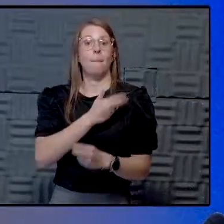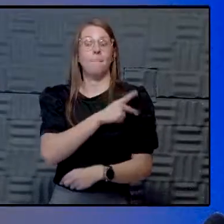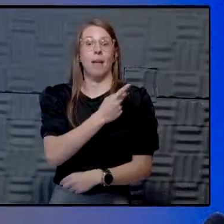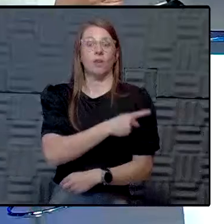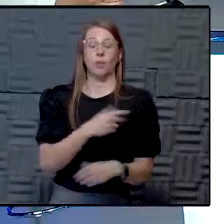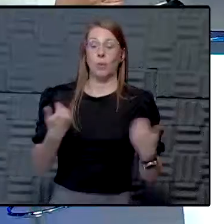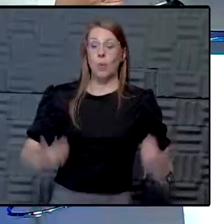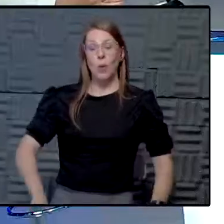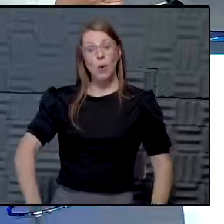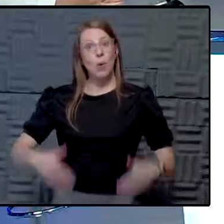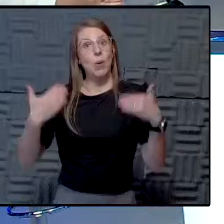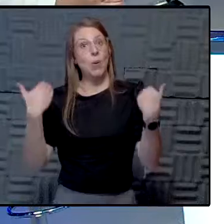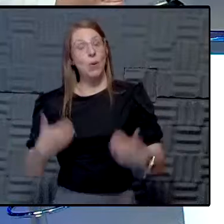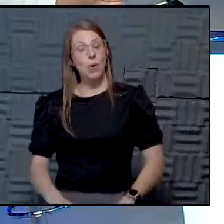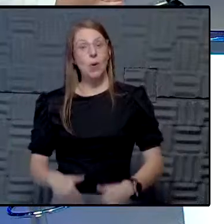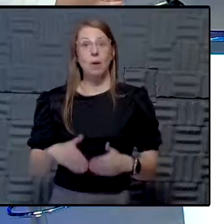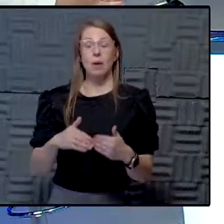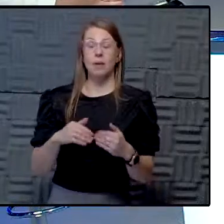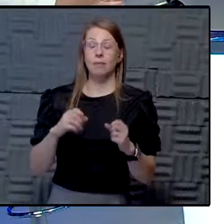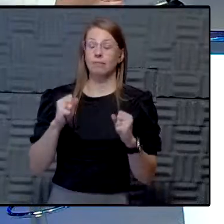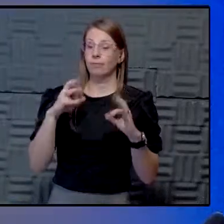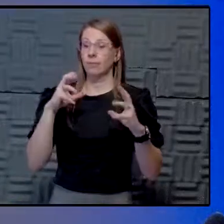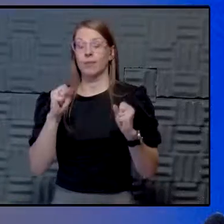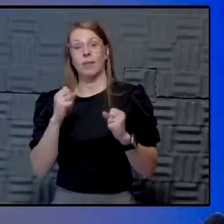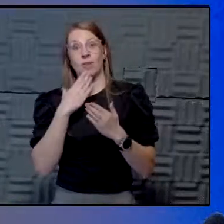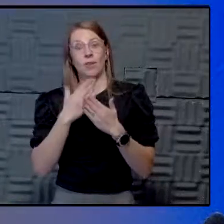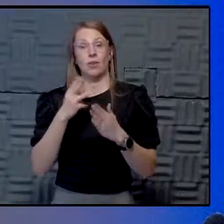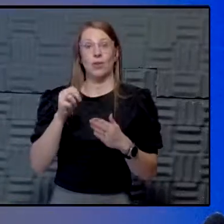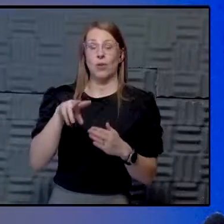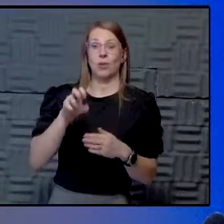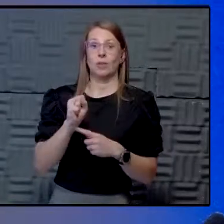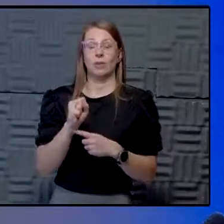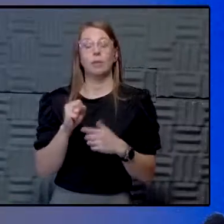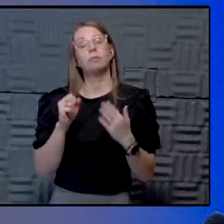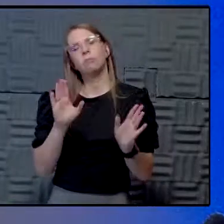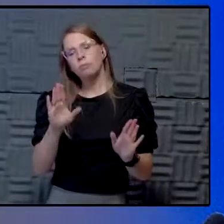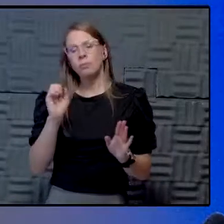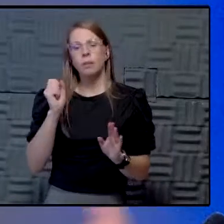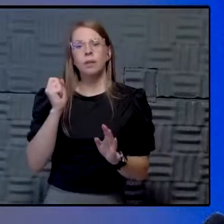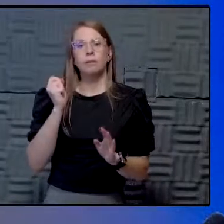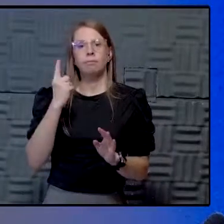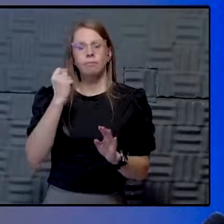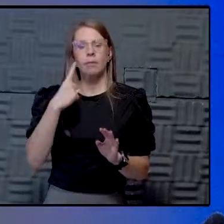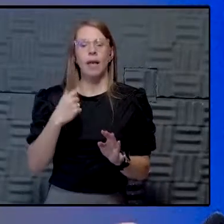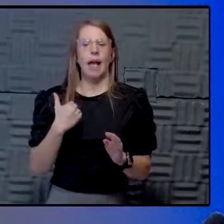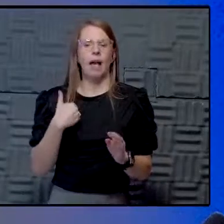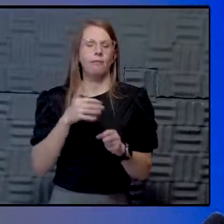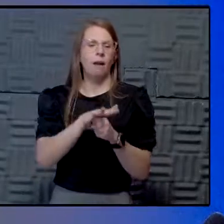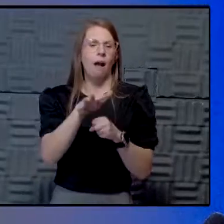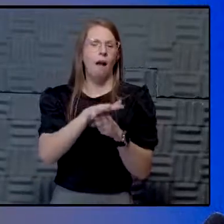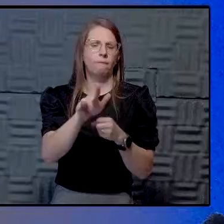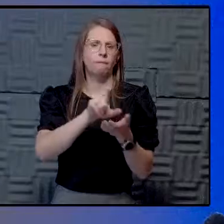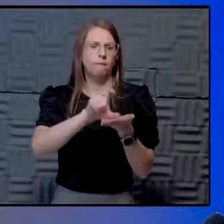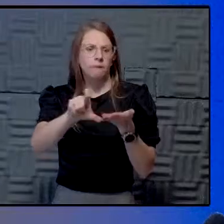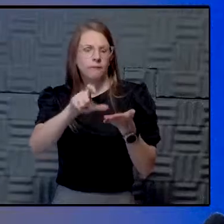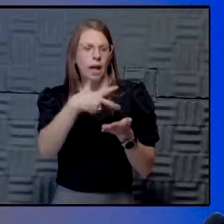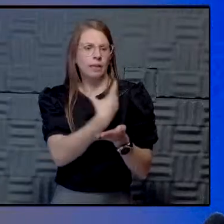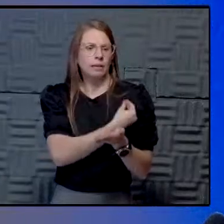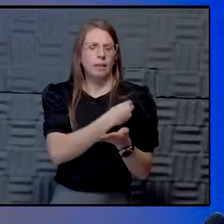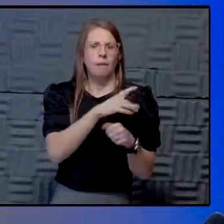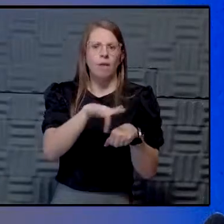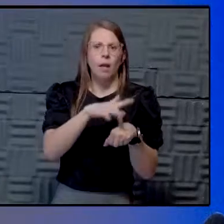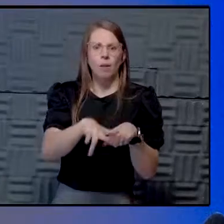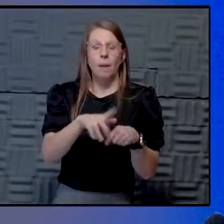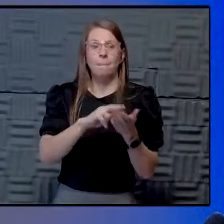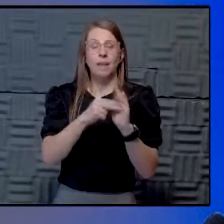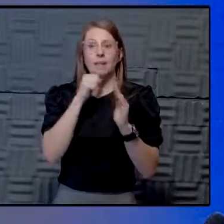the way. That It's is so a big exciting. news. Yeah. I mean, clearly we have ample appointments available with the health system and in the area. So this isn't because there's